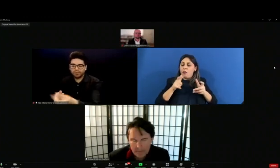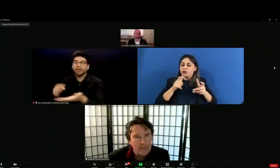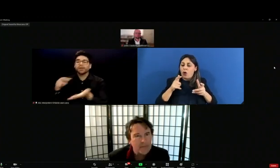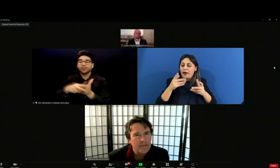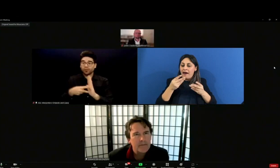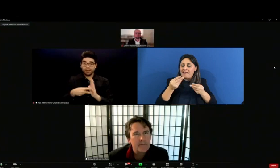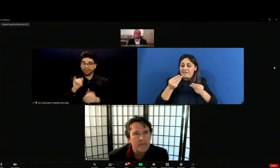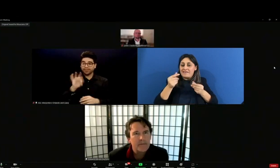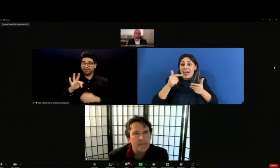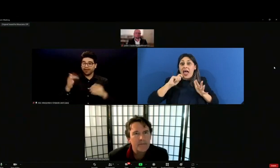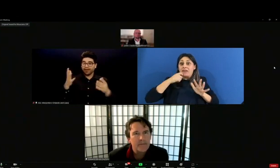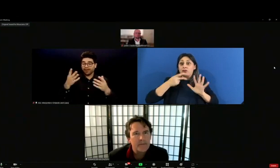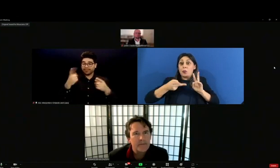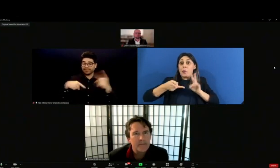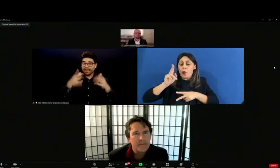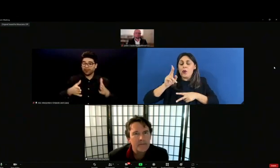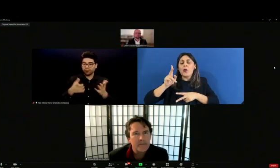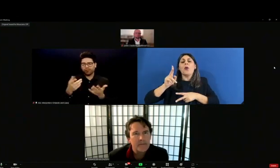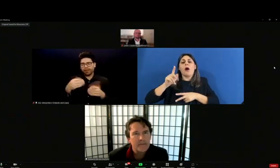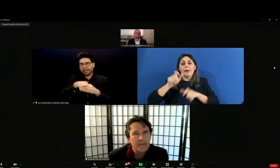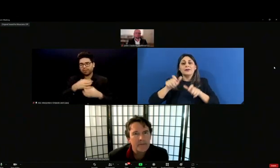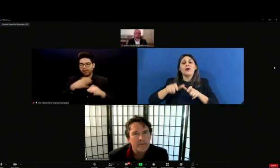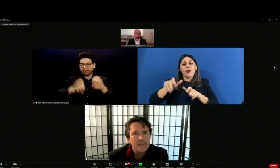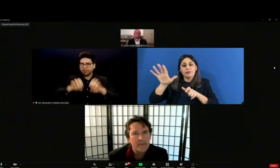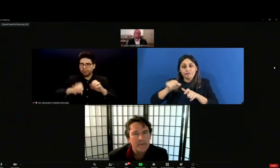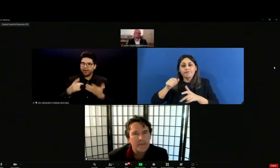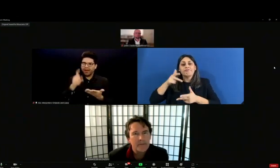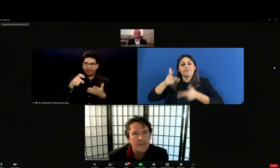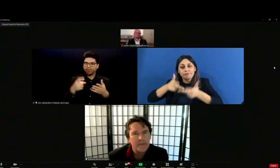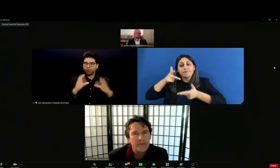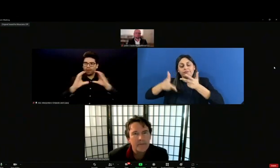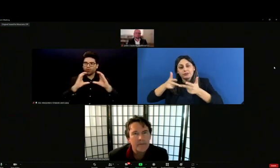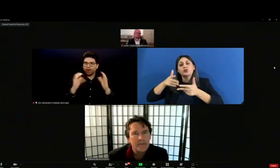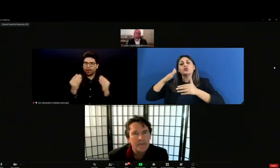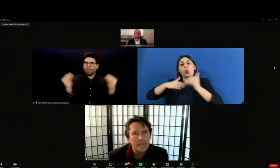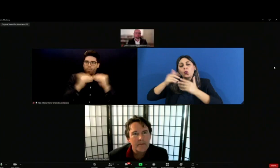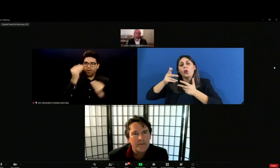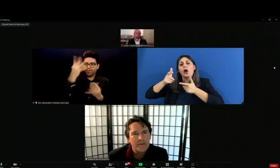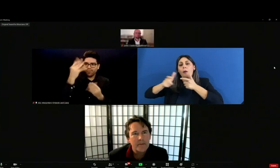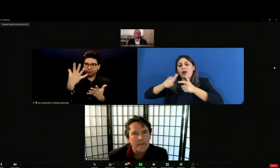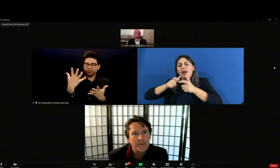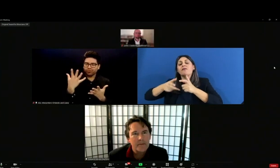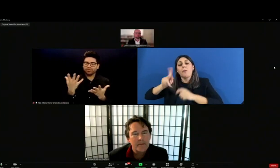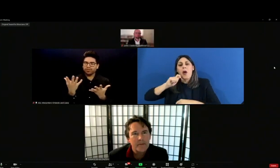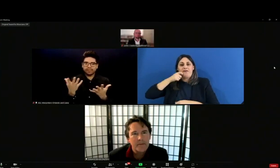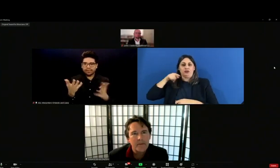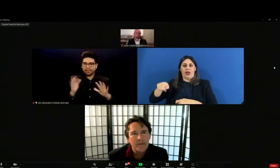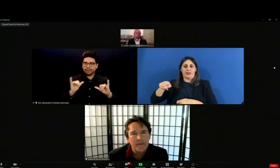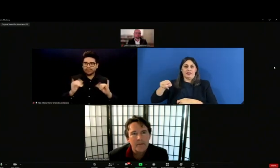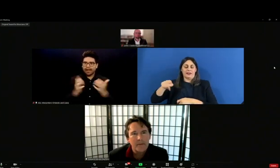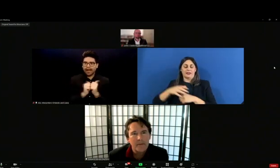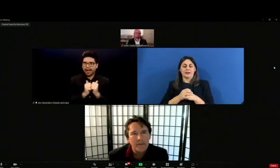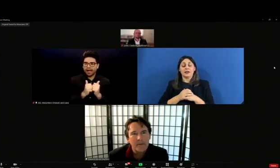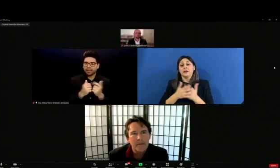have to communicate under pressure for communicative efficiency, they would use those structures that are efficient for